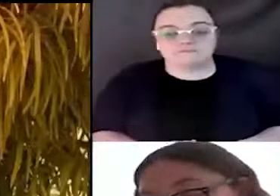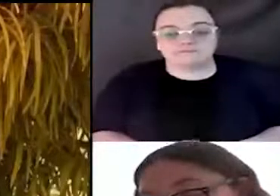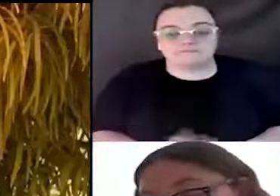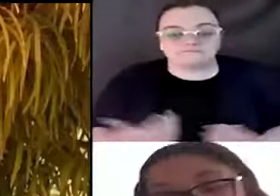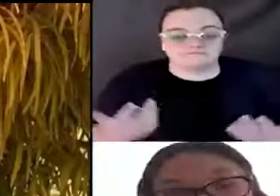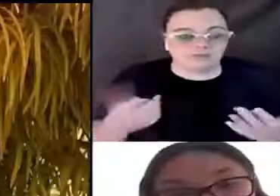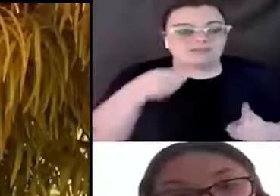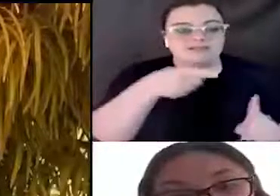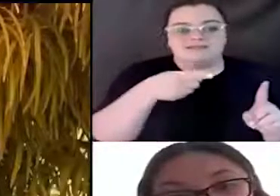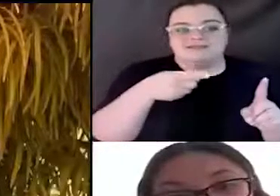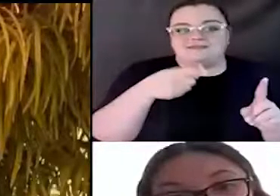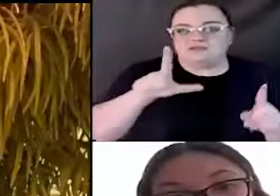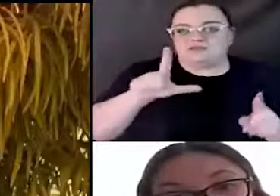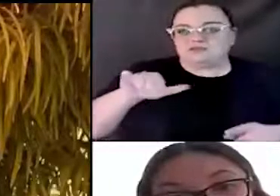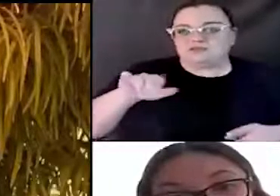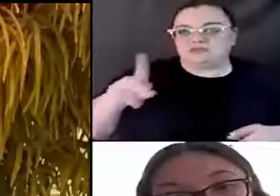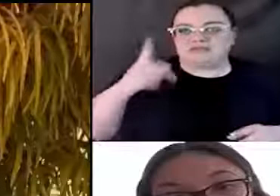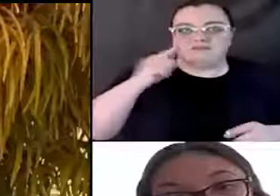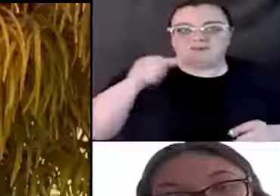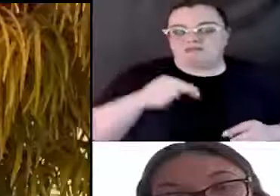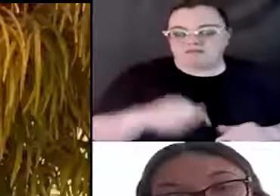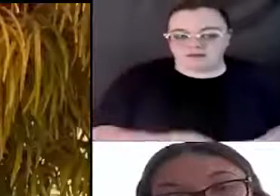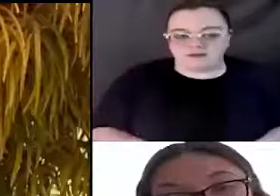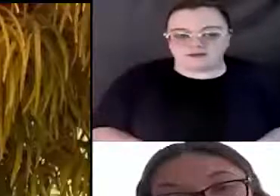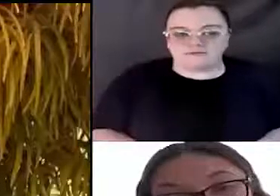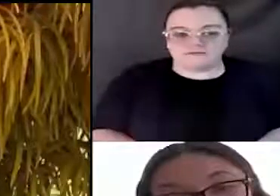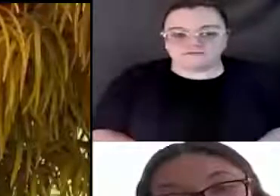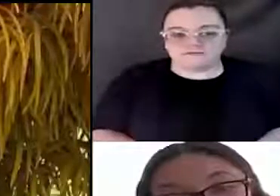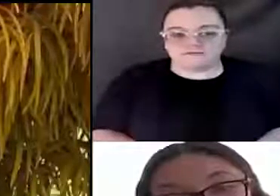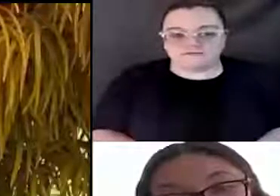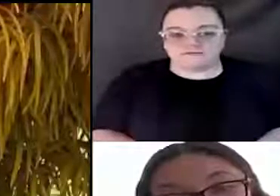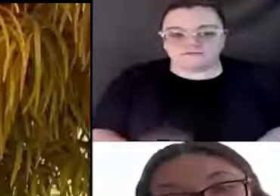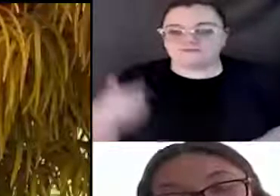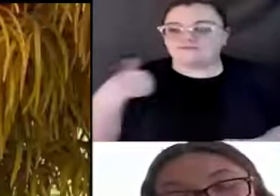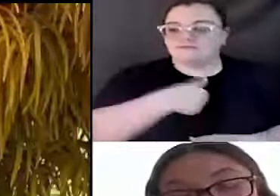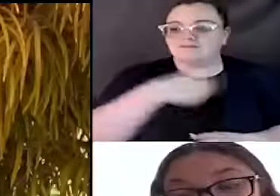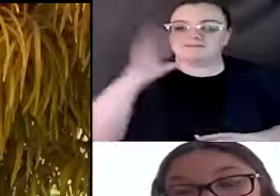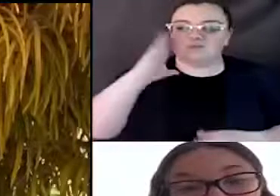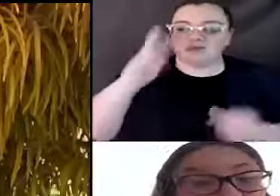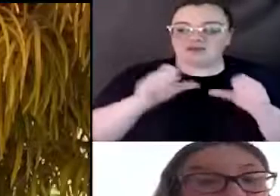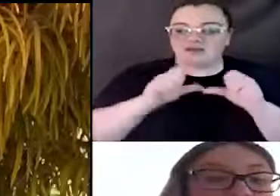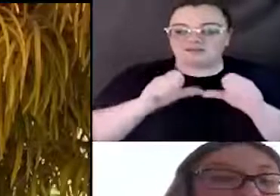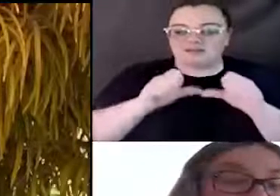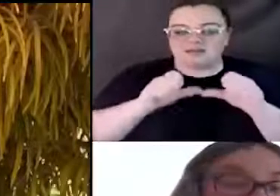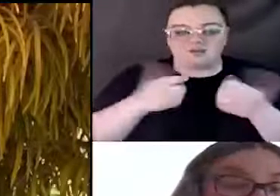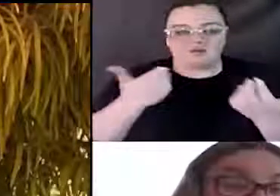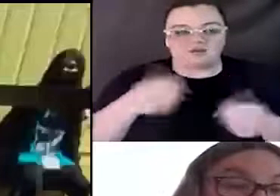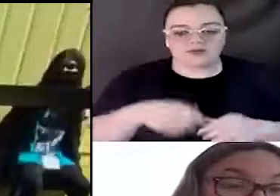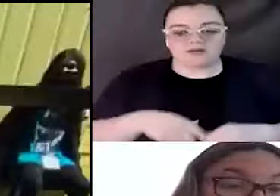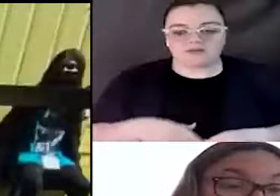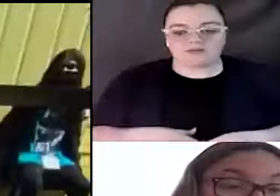Here's the link for that in the chat right now. And we will continue on. Thank you, Mark. Thank you very